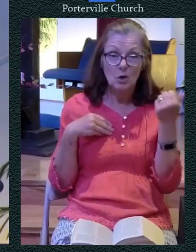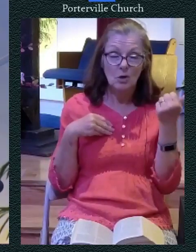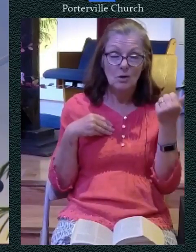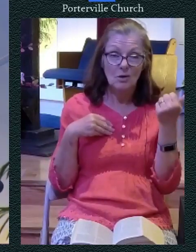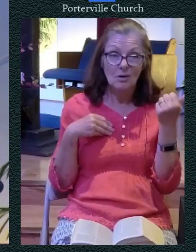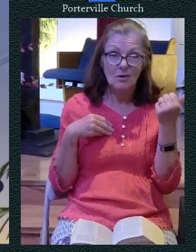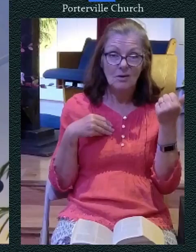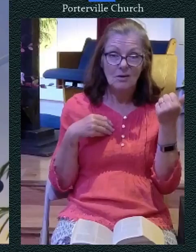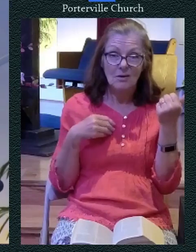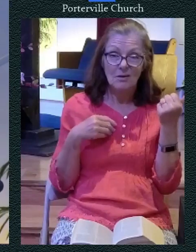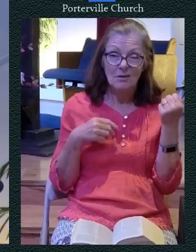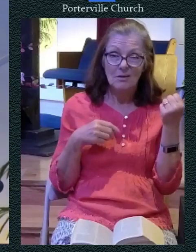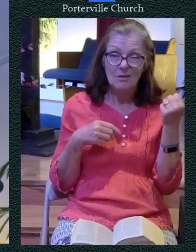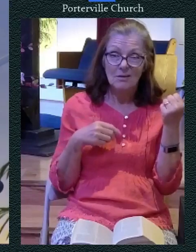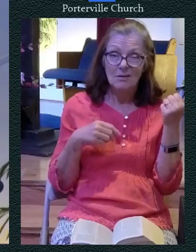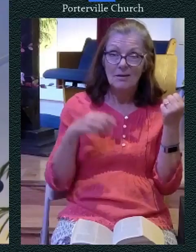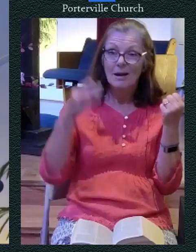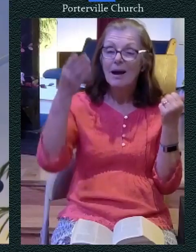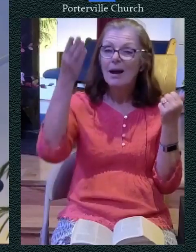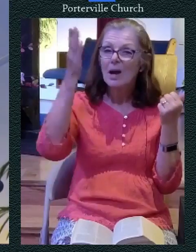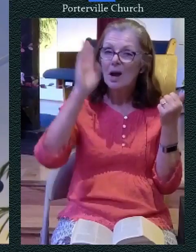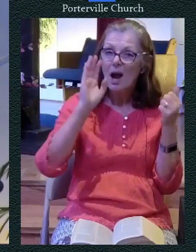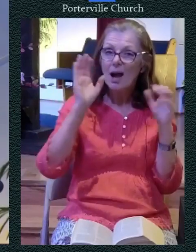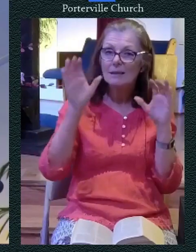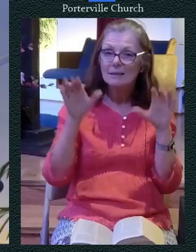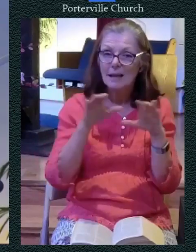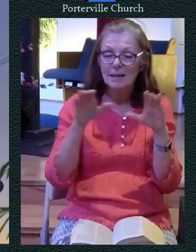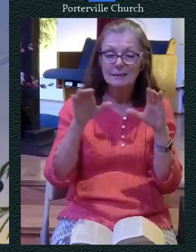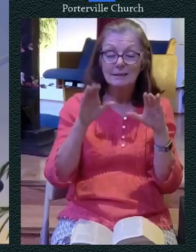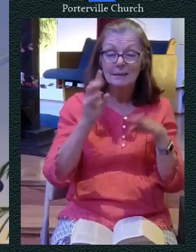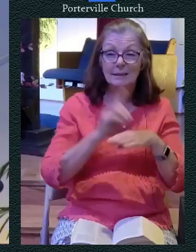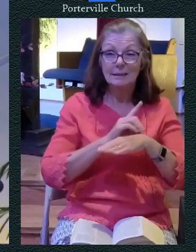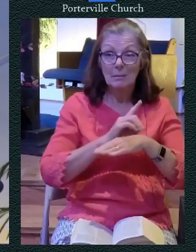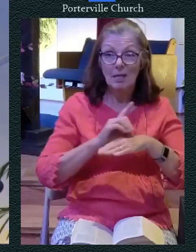He does this for our good, verse 10 tells us.